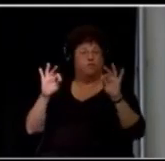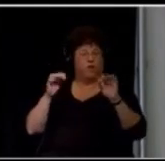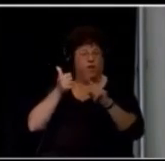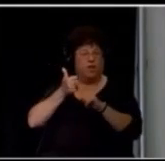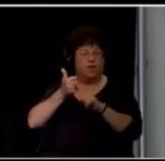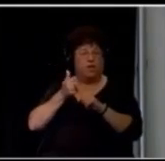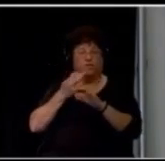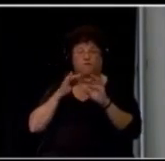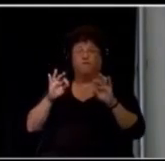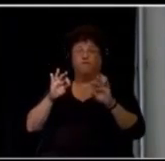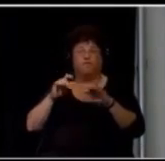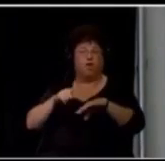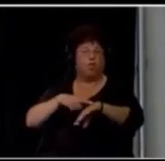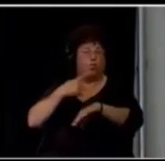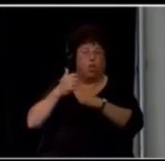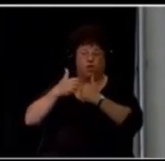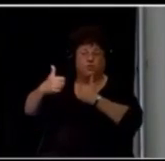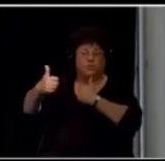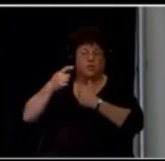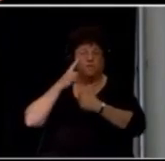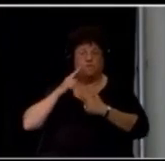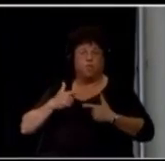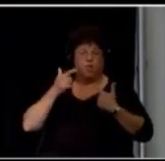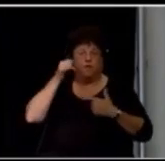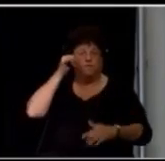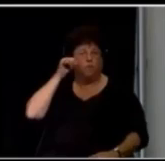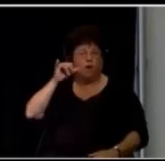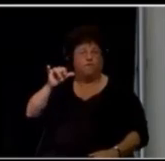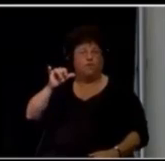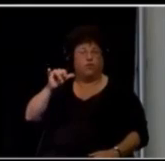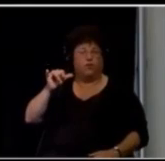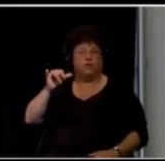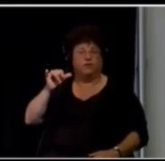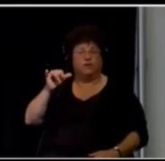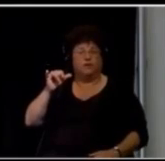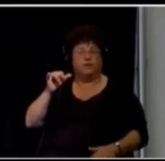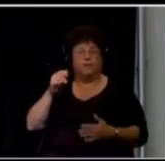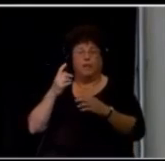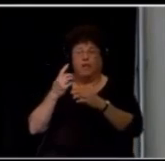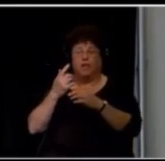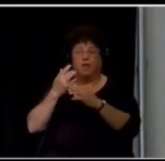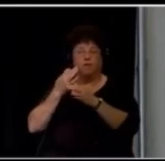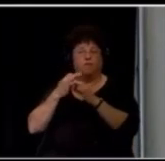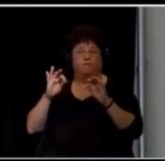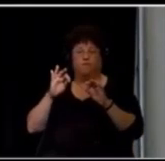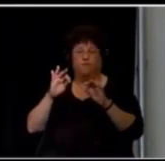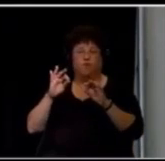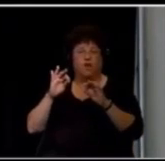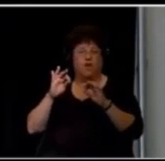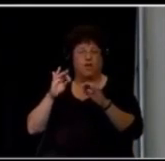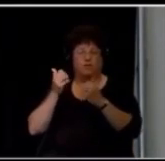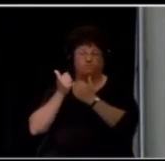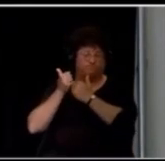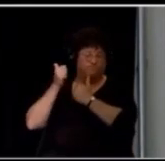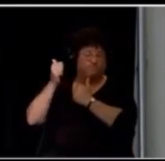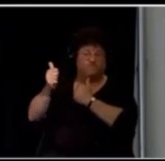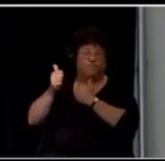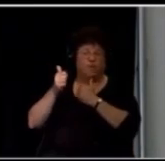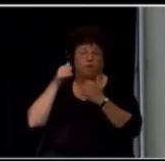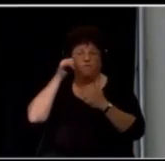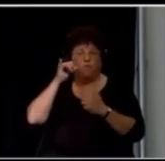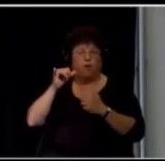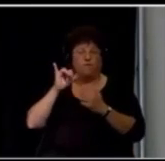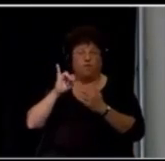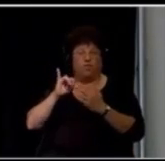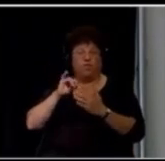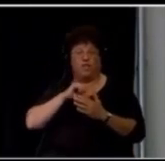It's basically free long distance for life, forever. So free long distance forever is what the